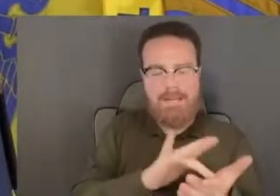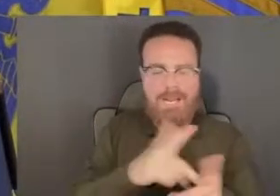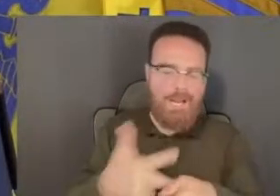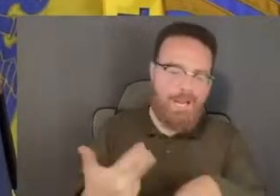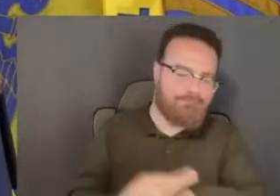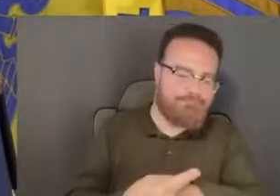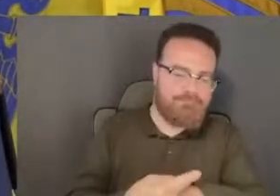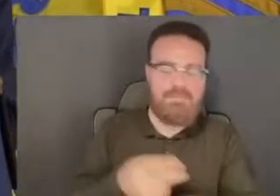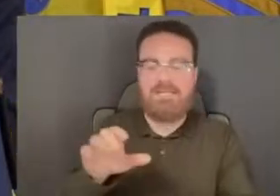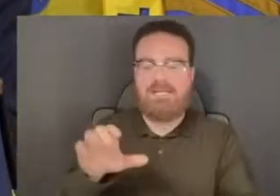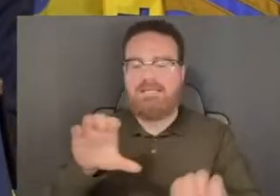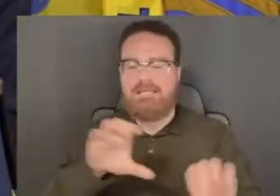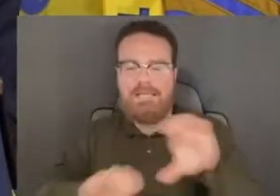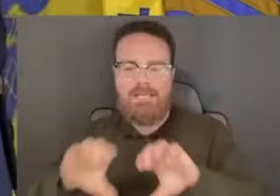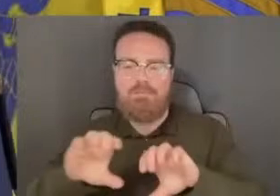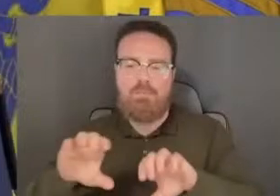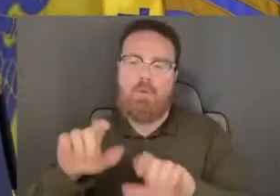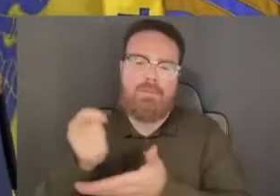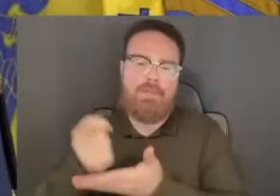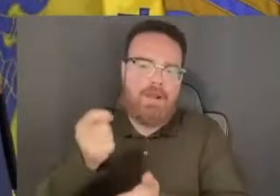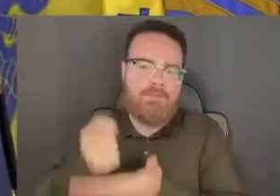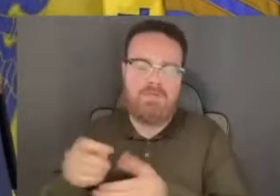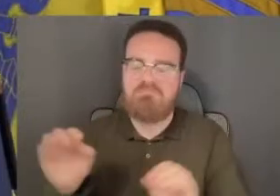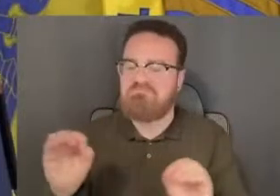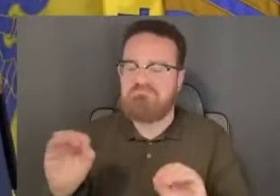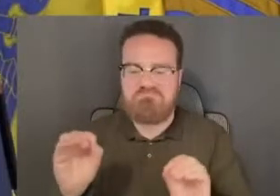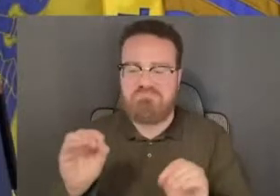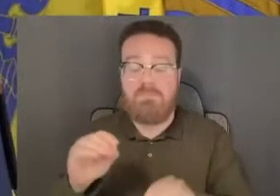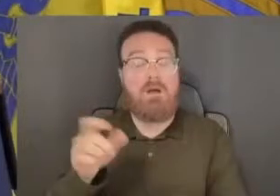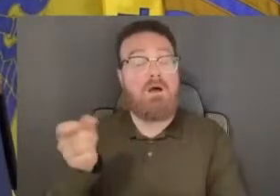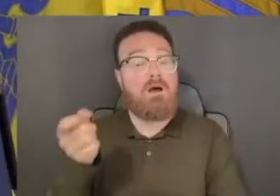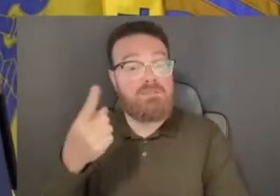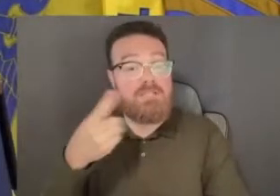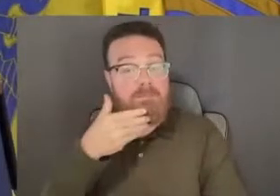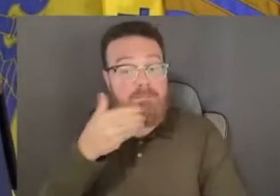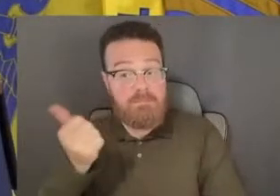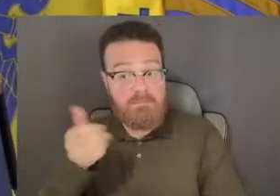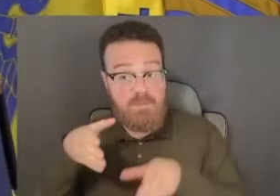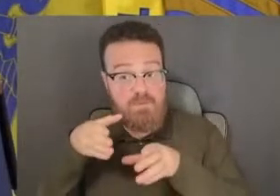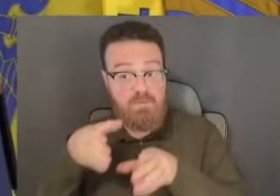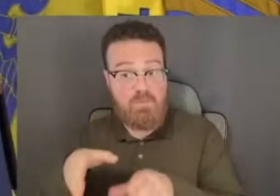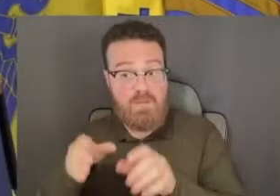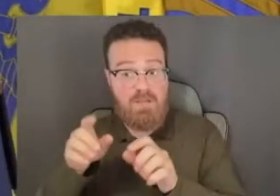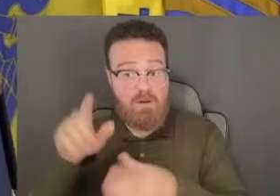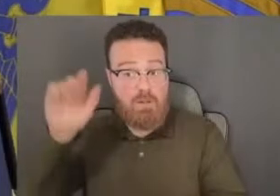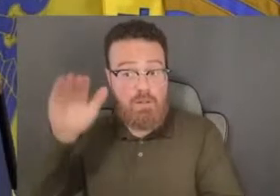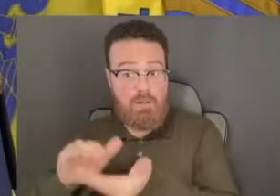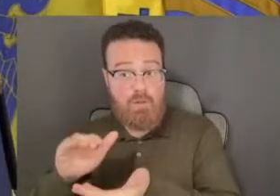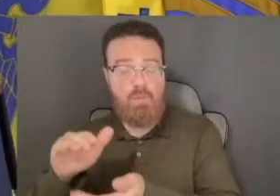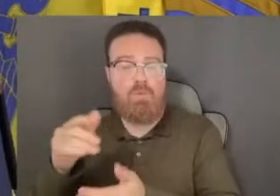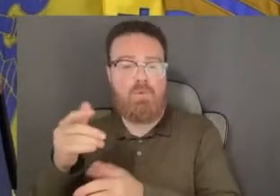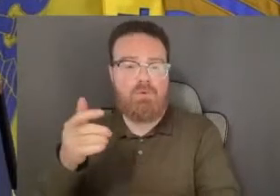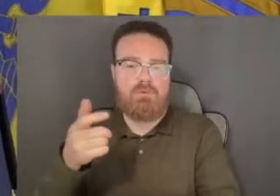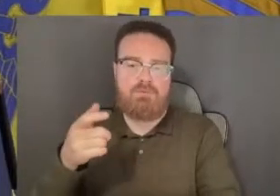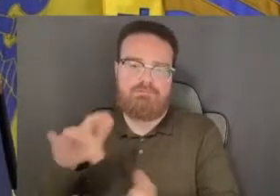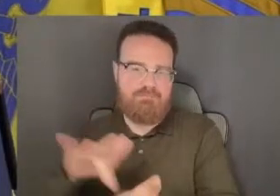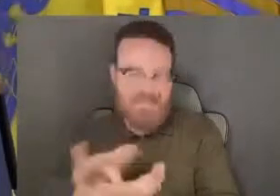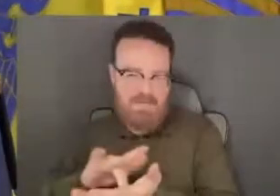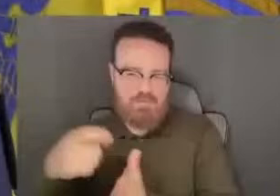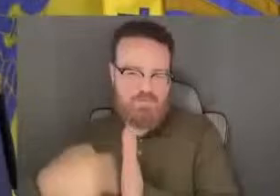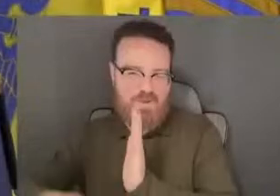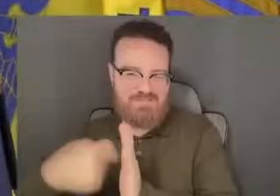And let's not forget that the best way to lower drug prices is to stop taking drugs we don't need.